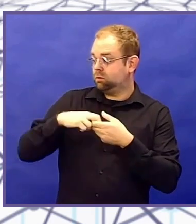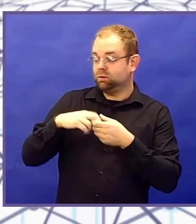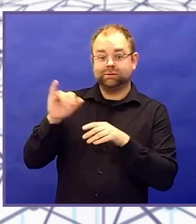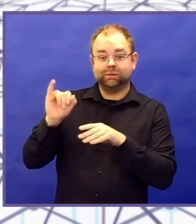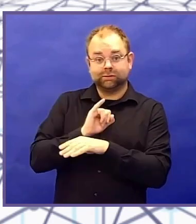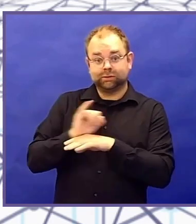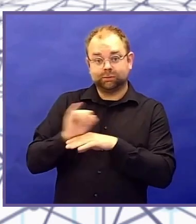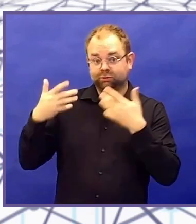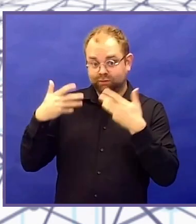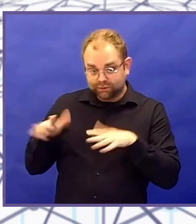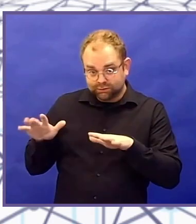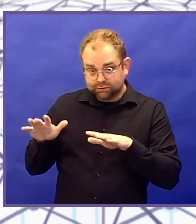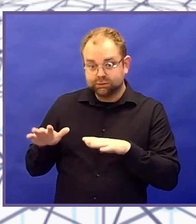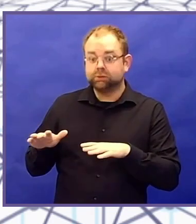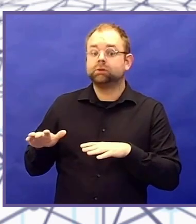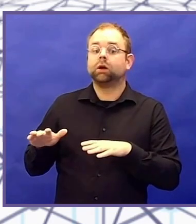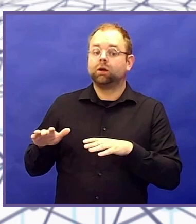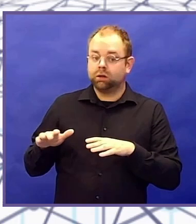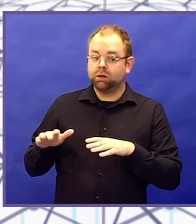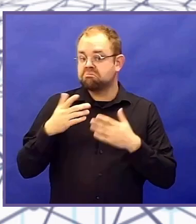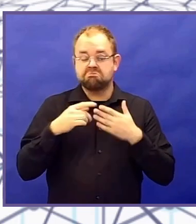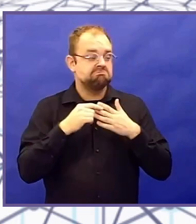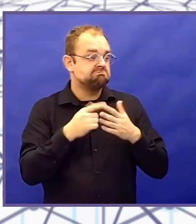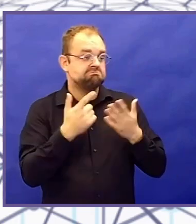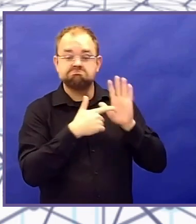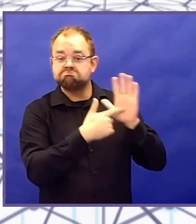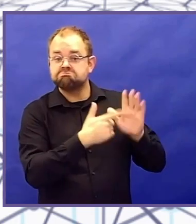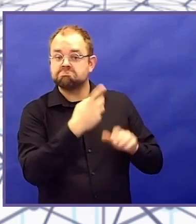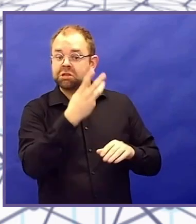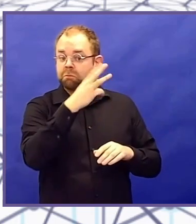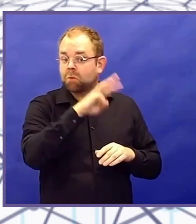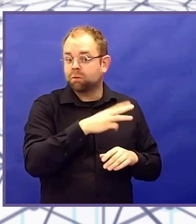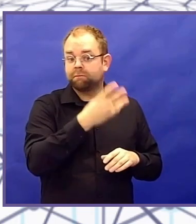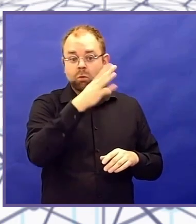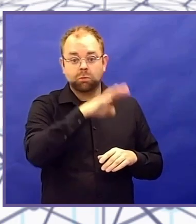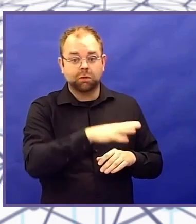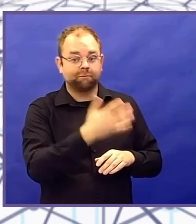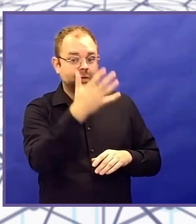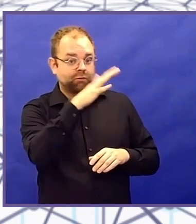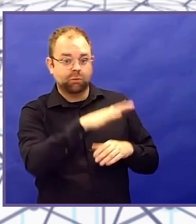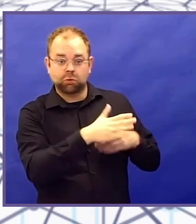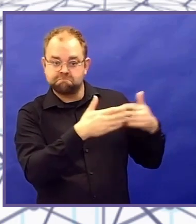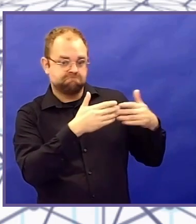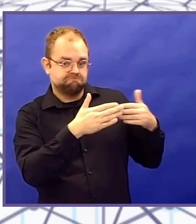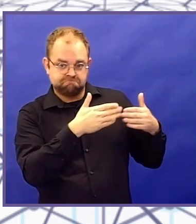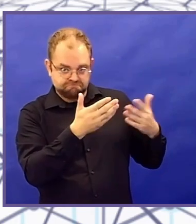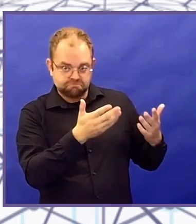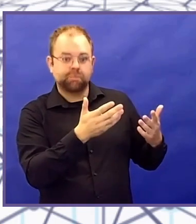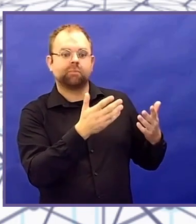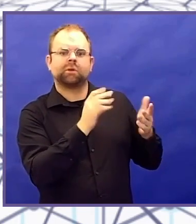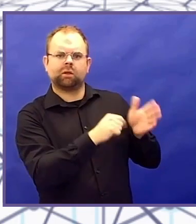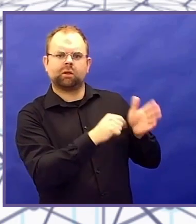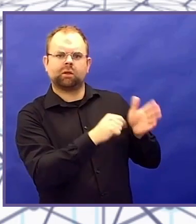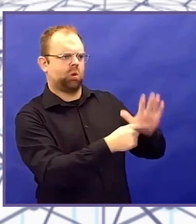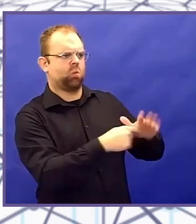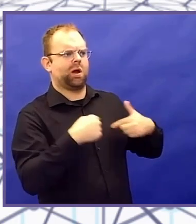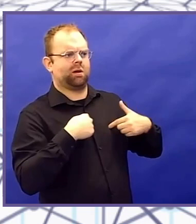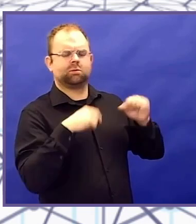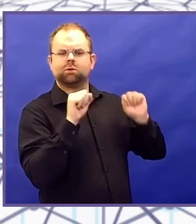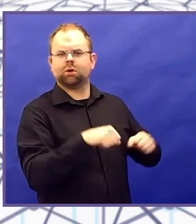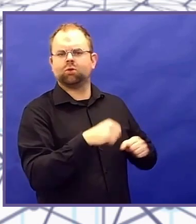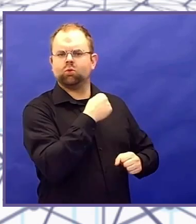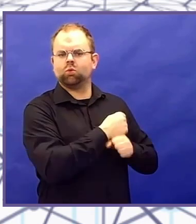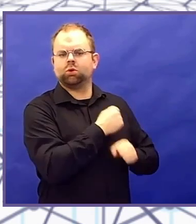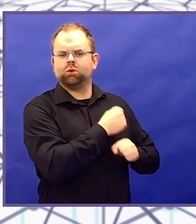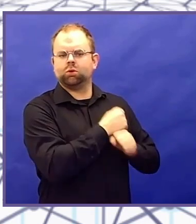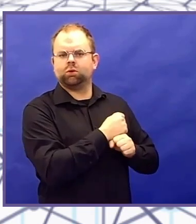what you're capable of. So that's one. The second thing that comes to mind is, in businesses, you know